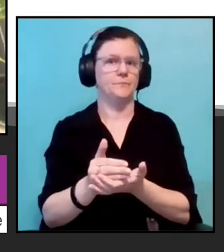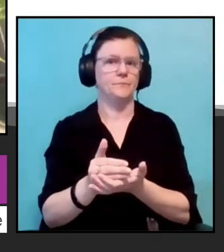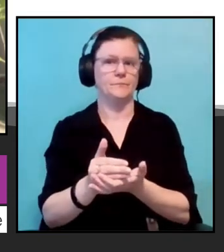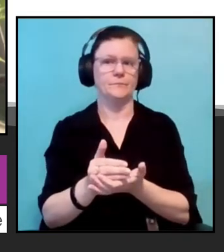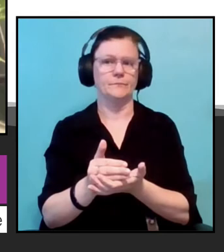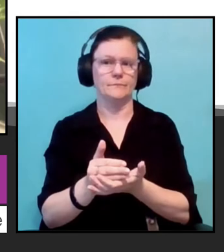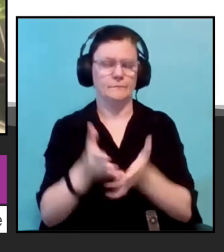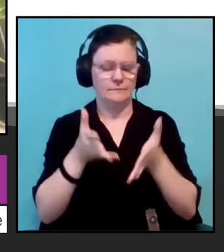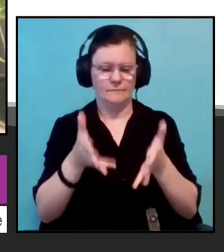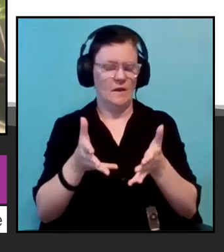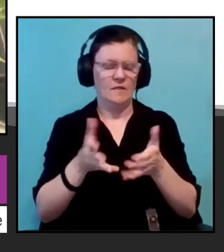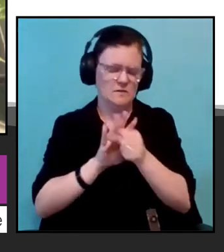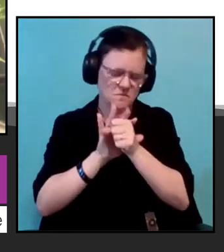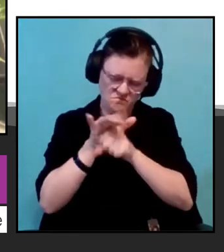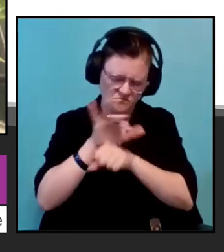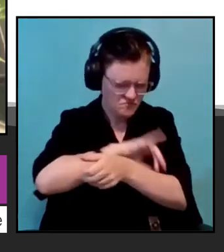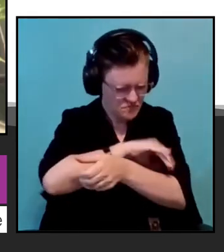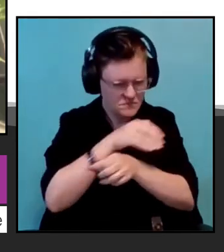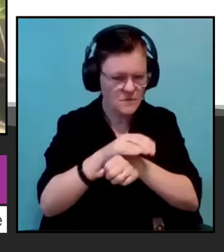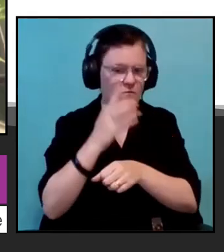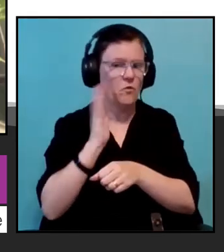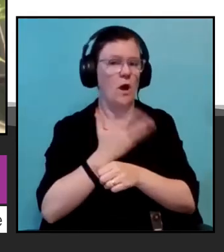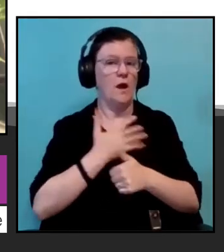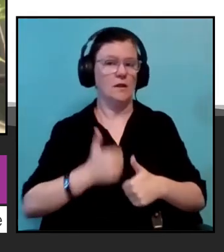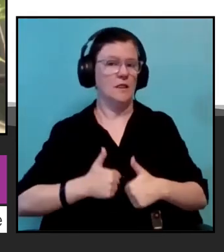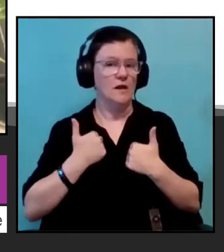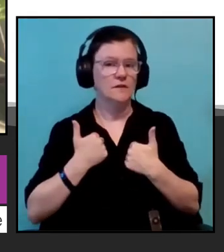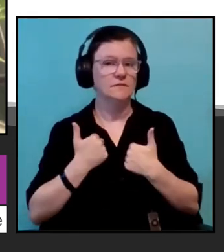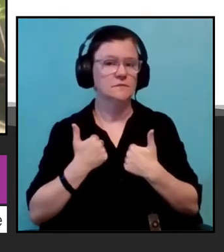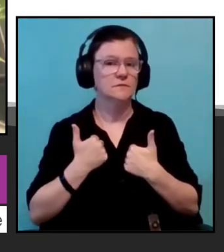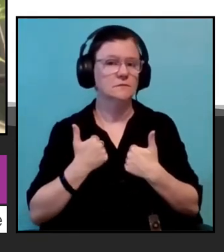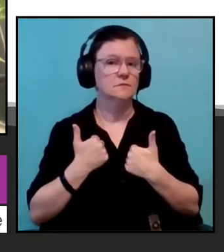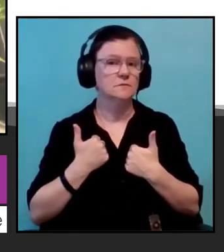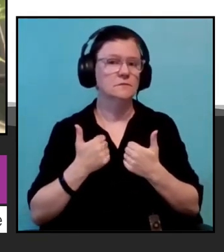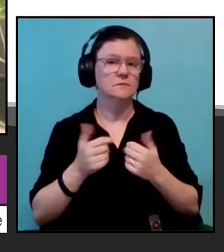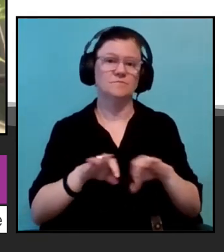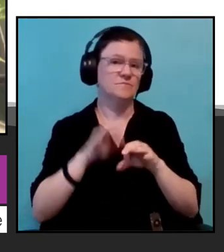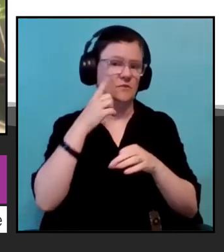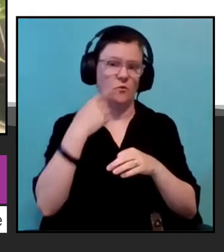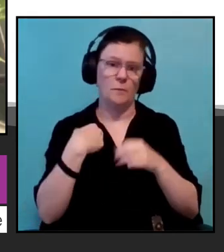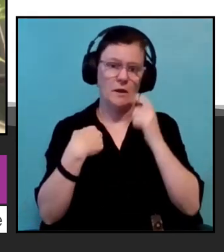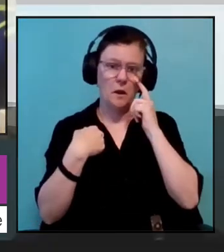stems like an abundance in for our lives. So it's really essential for me.